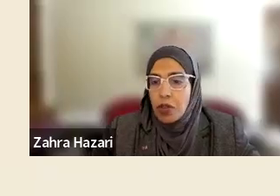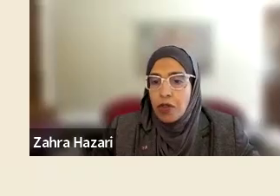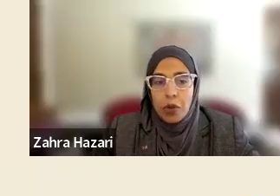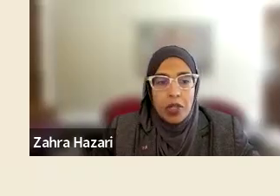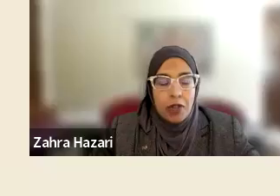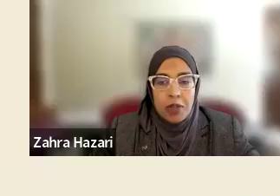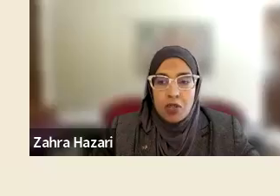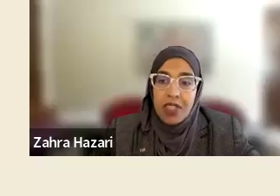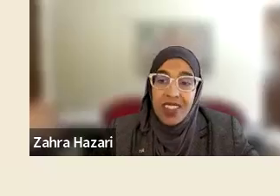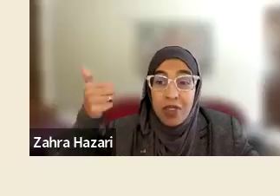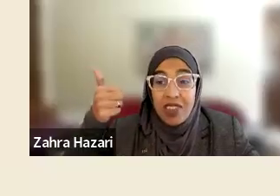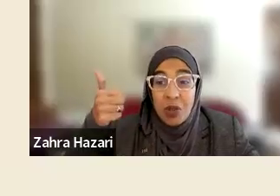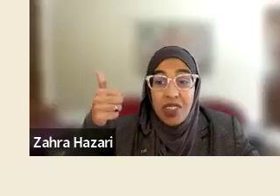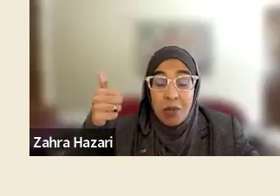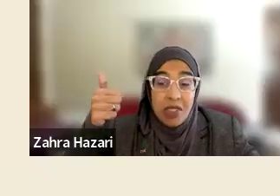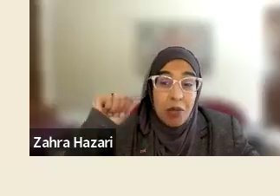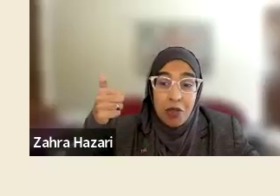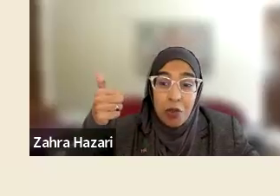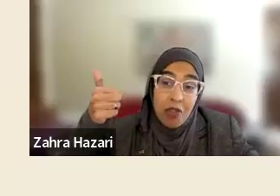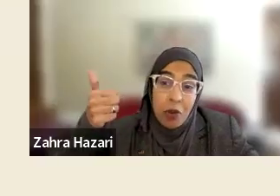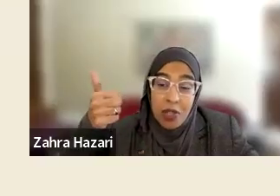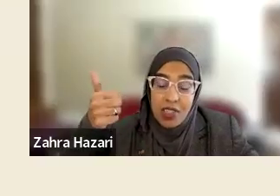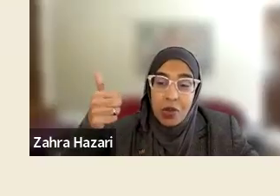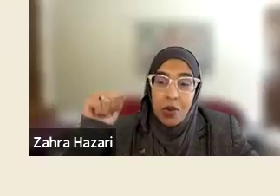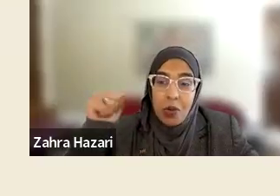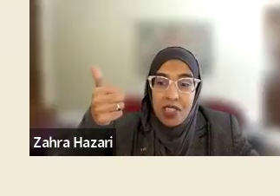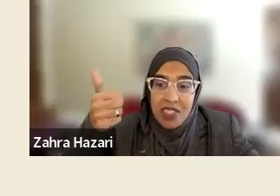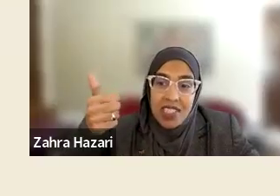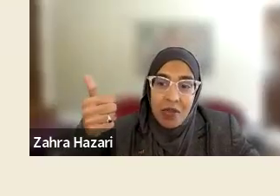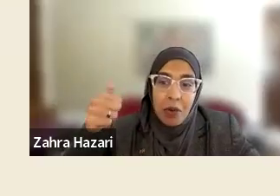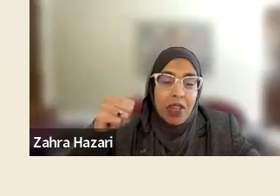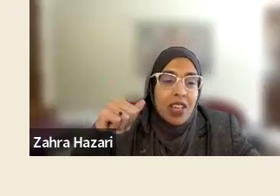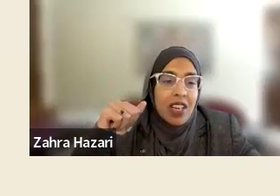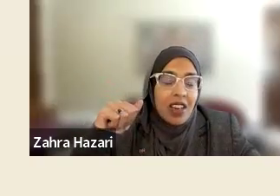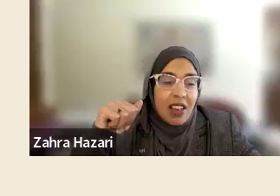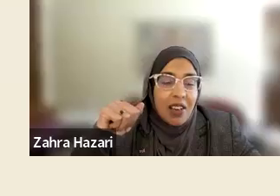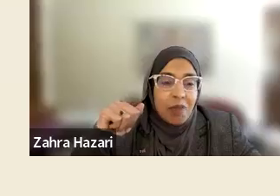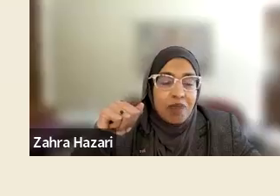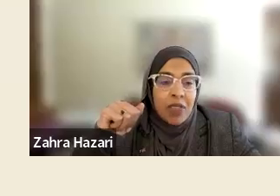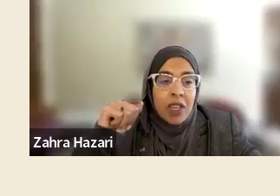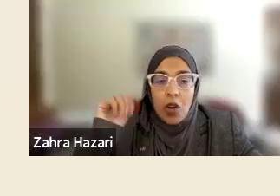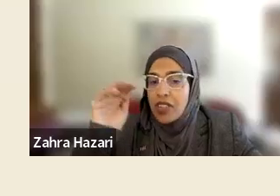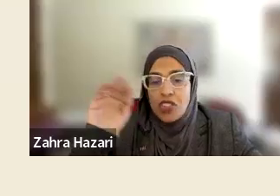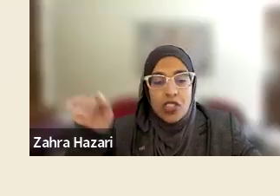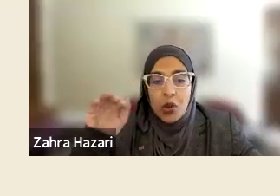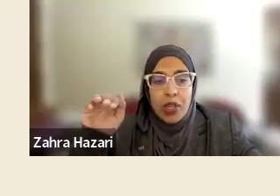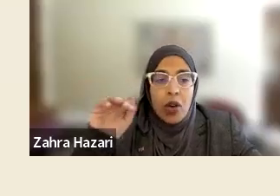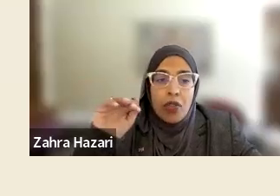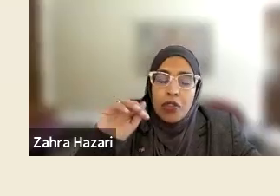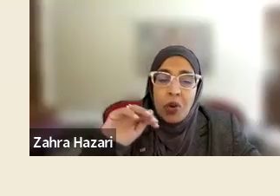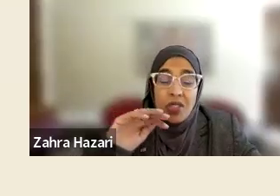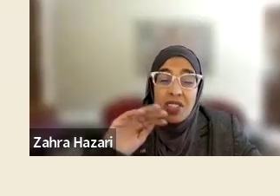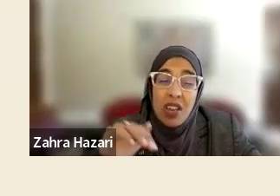So if you want to forward it for me, Jamila, I'm going to give you a thumbs up for forwarding, so I don't always have to say forward. Okay, so just a